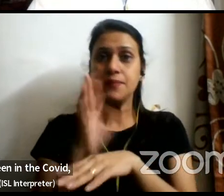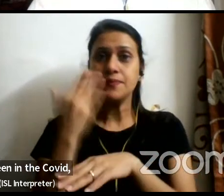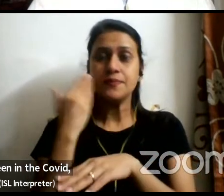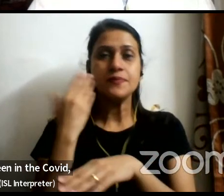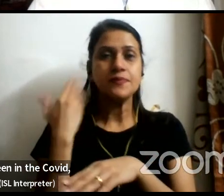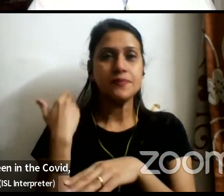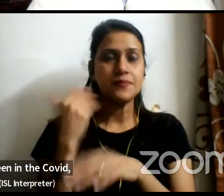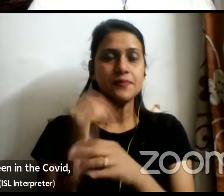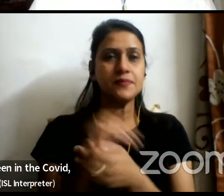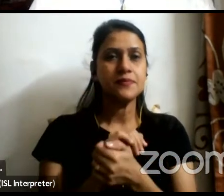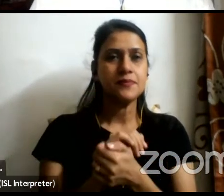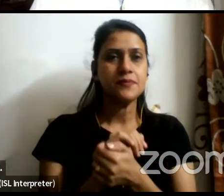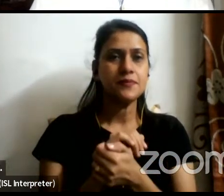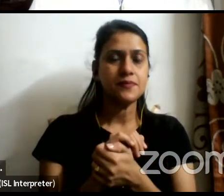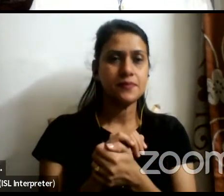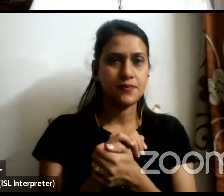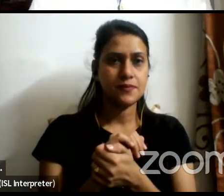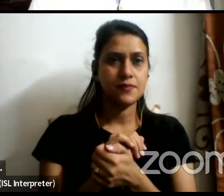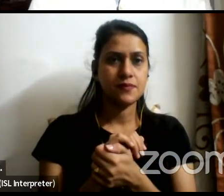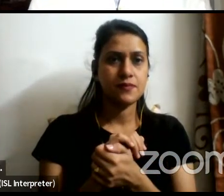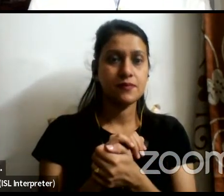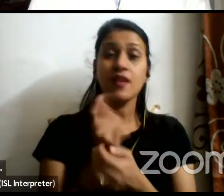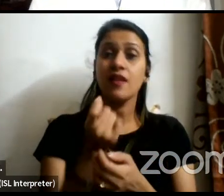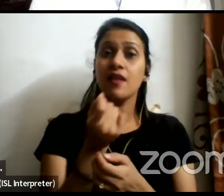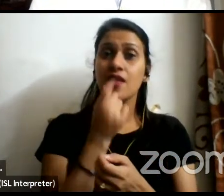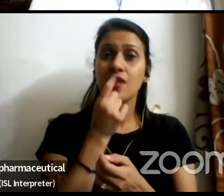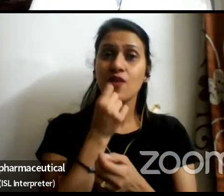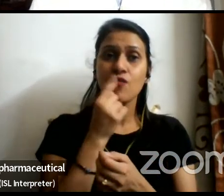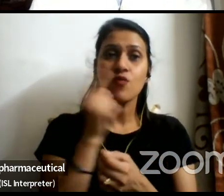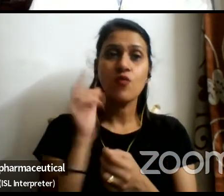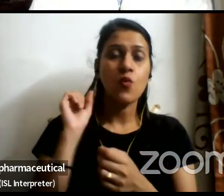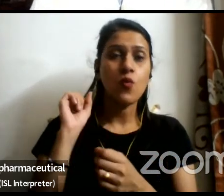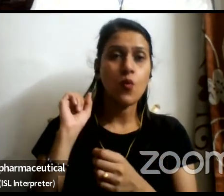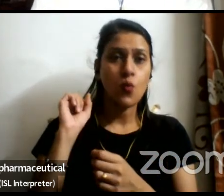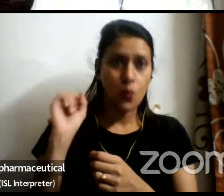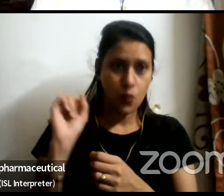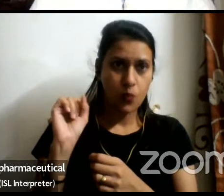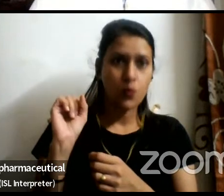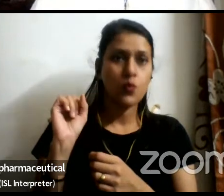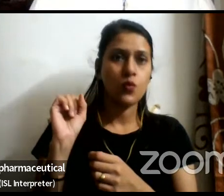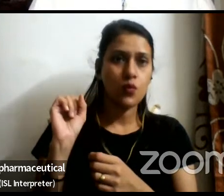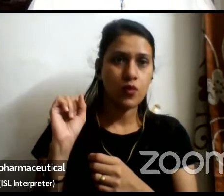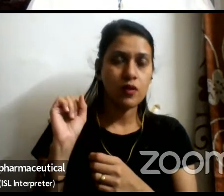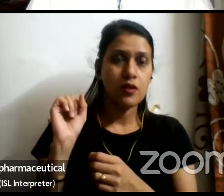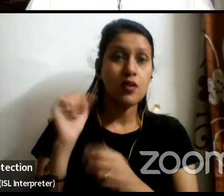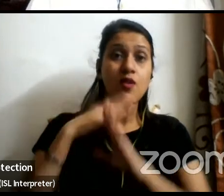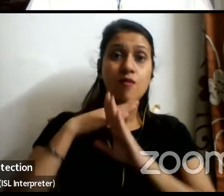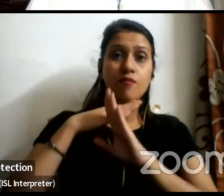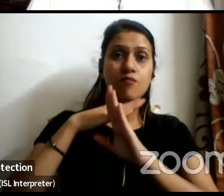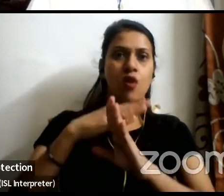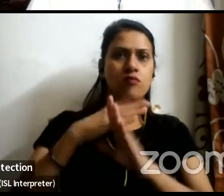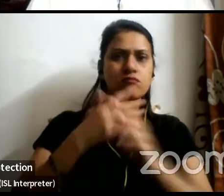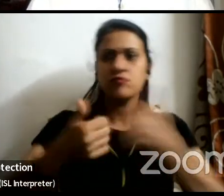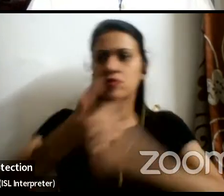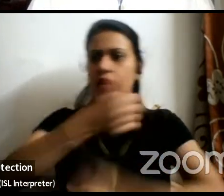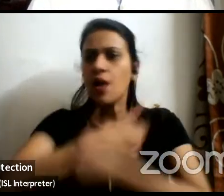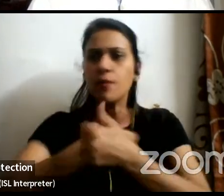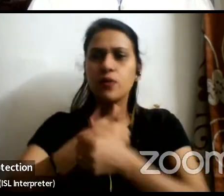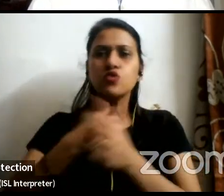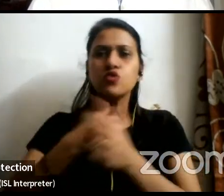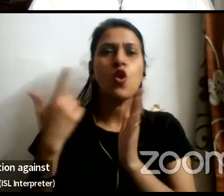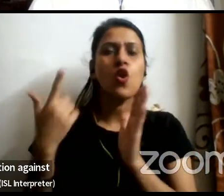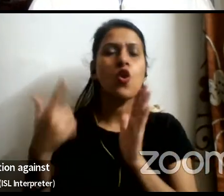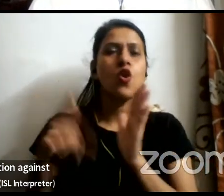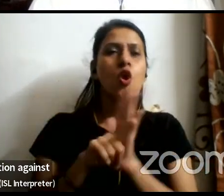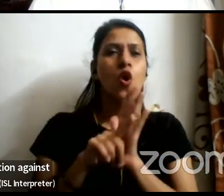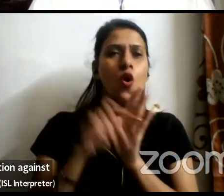that if pharmaceutical industry did not have the protection against competition laws, maybe these COVID vaccines